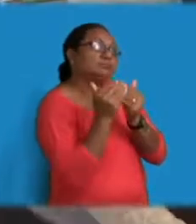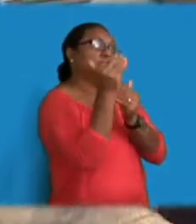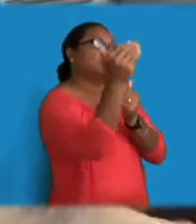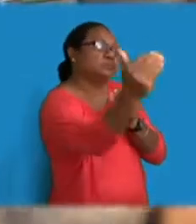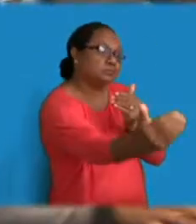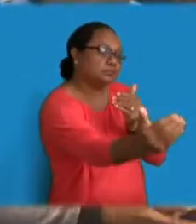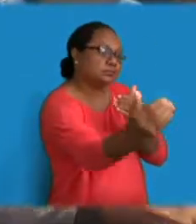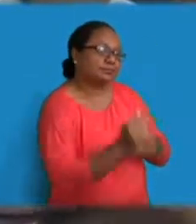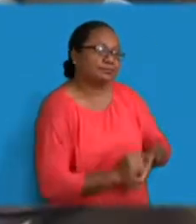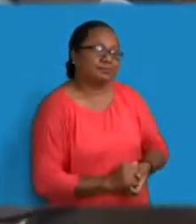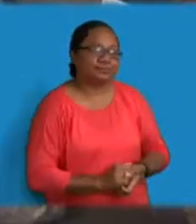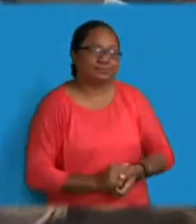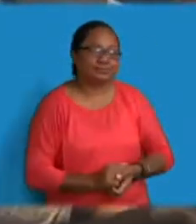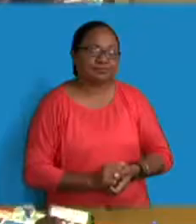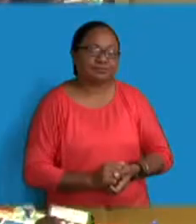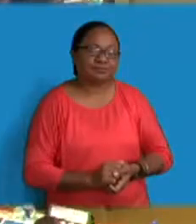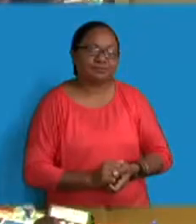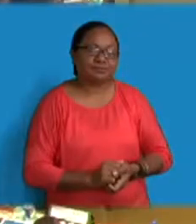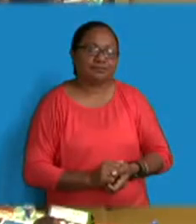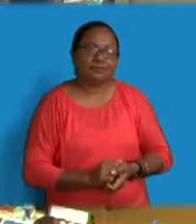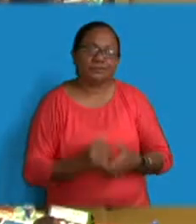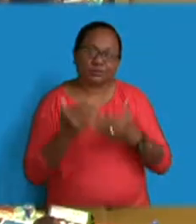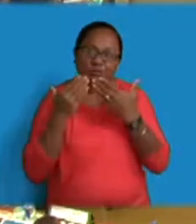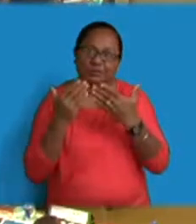Speaker. Thank you. Honourable Premsey.